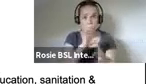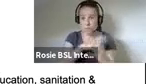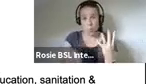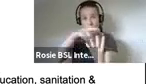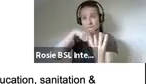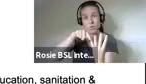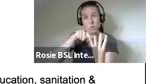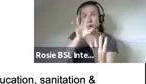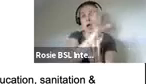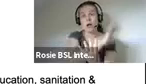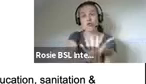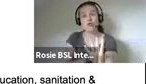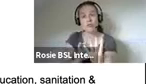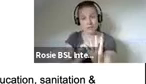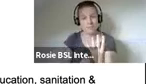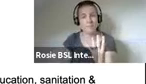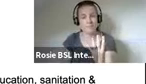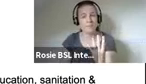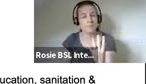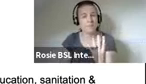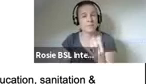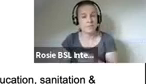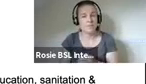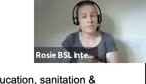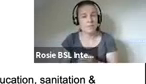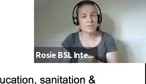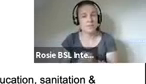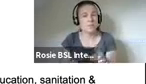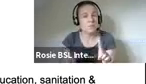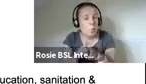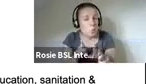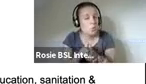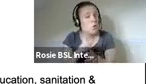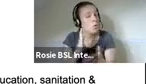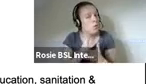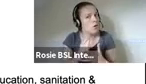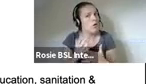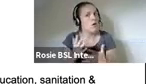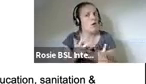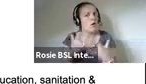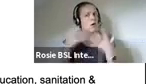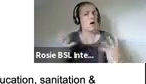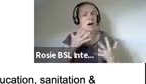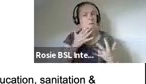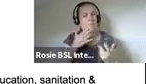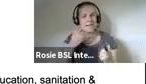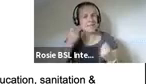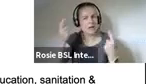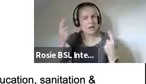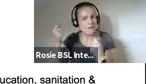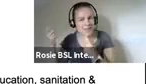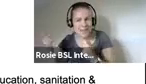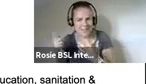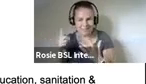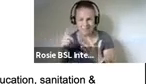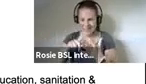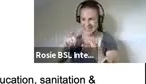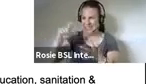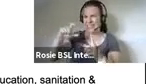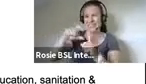also what we also found was there was quite a big misunderstanding of what ECD actually is.